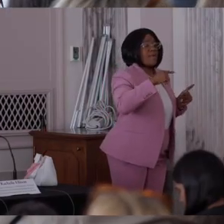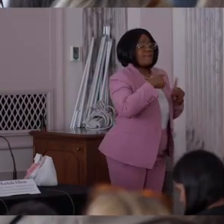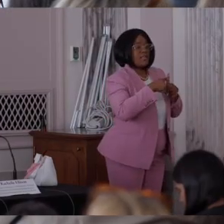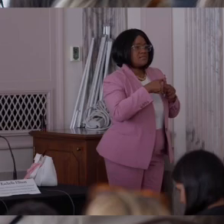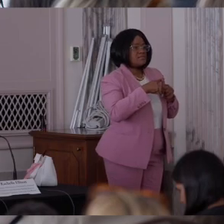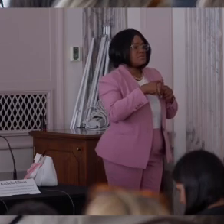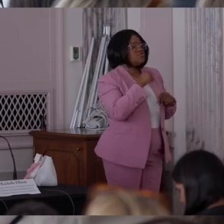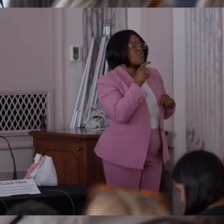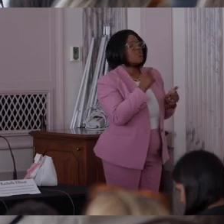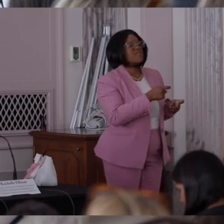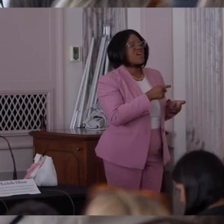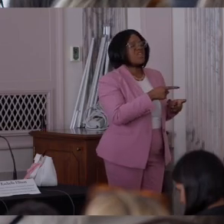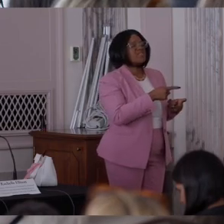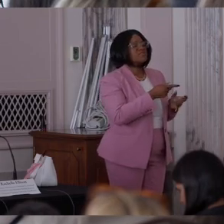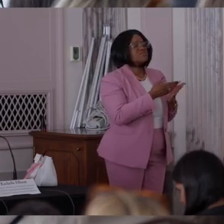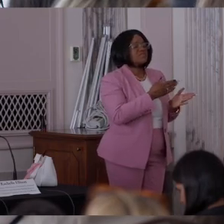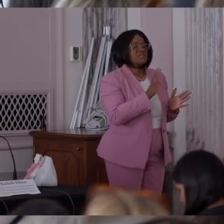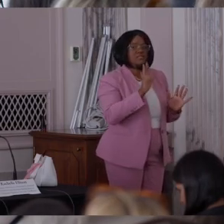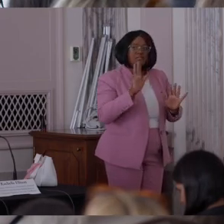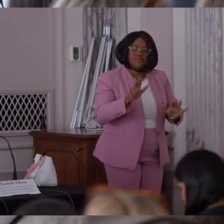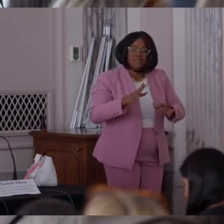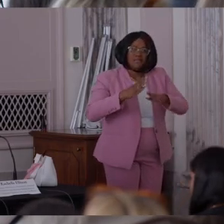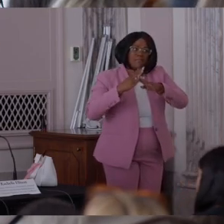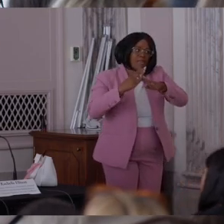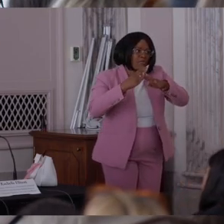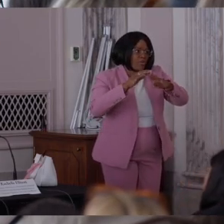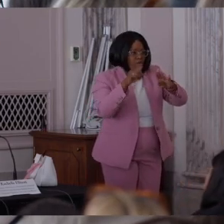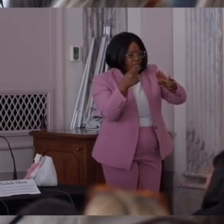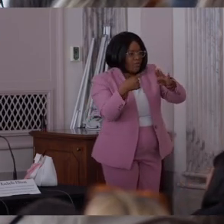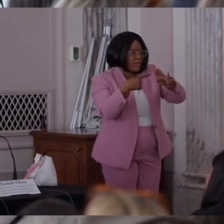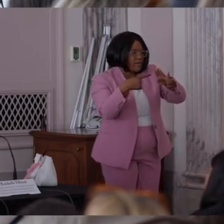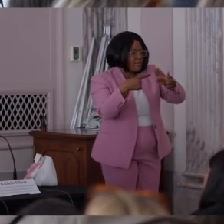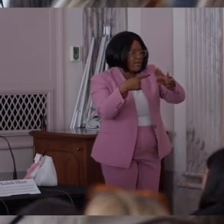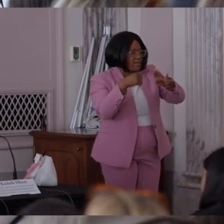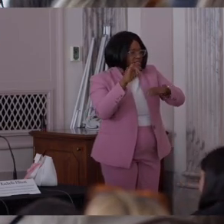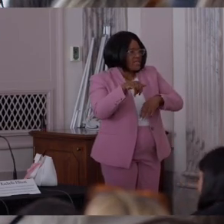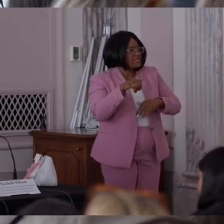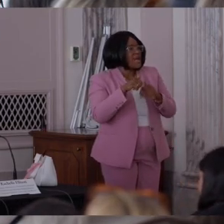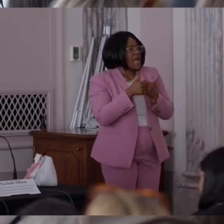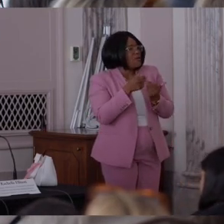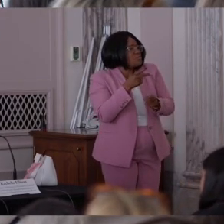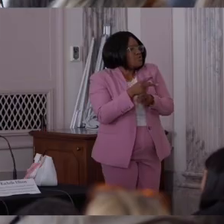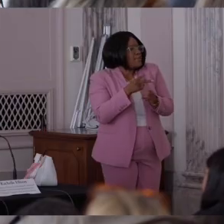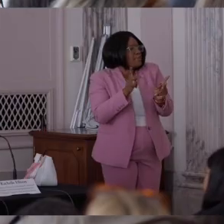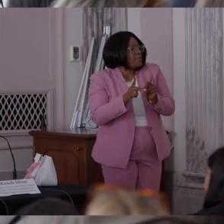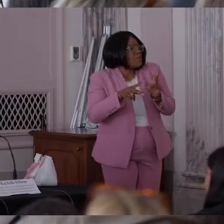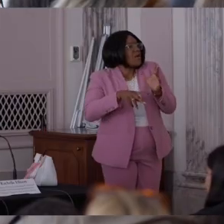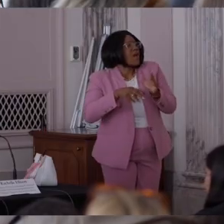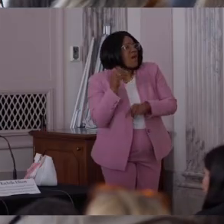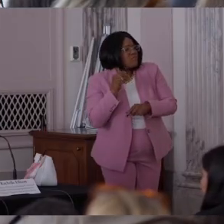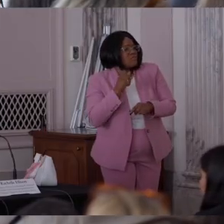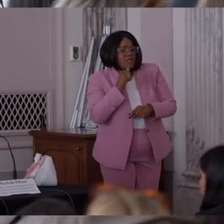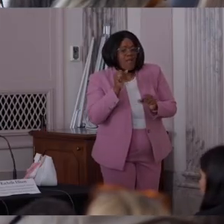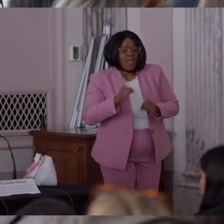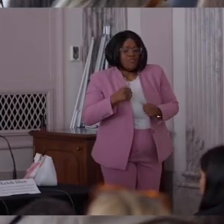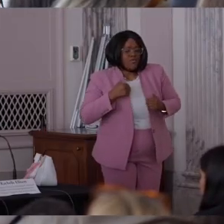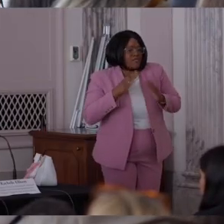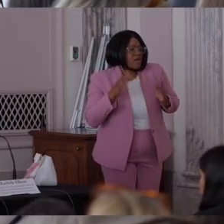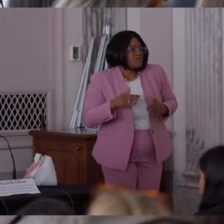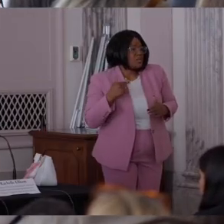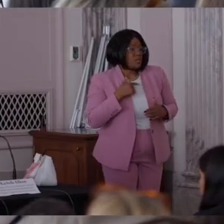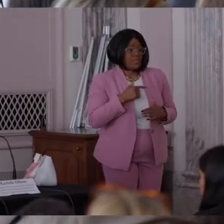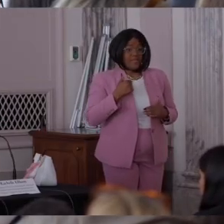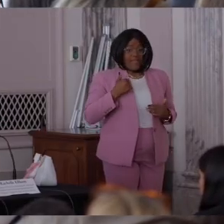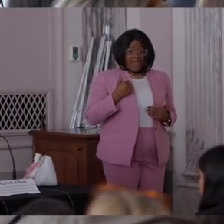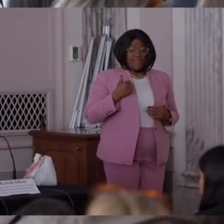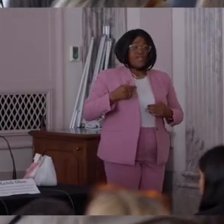LGBTQIA community. So that's another barrier, another way to keep people out of housing. So we have made joint